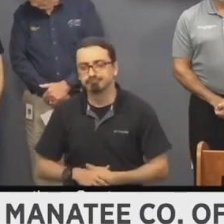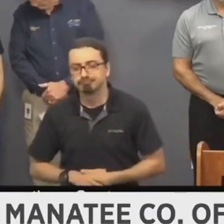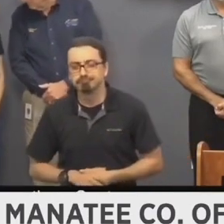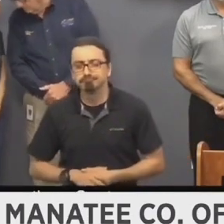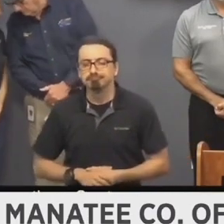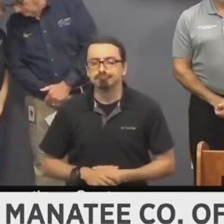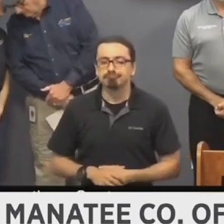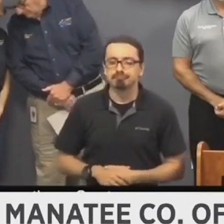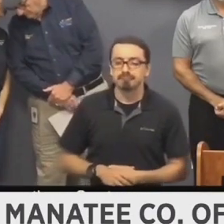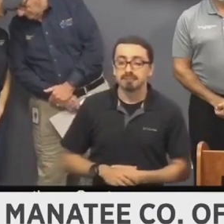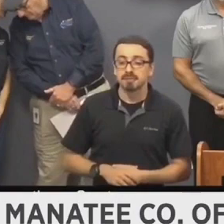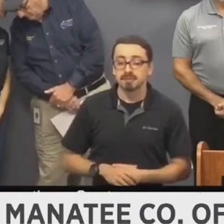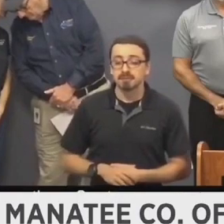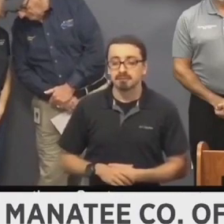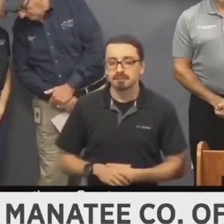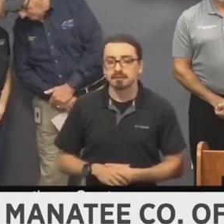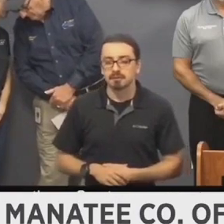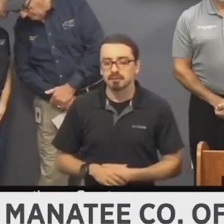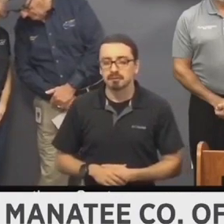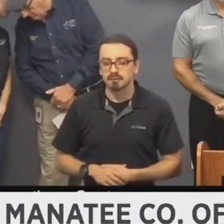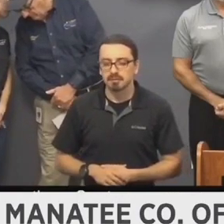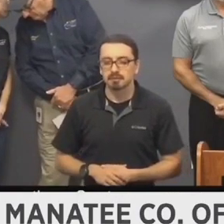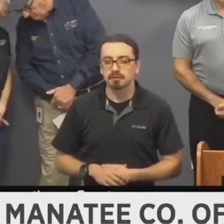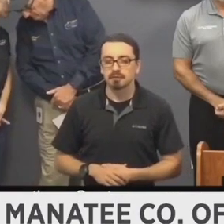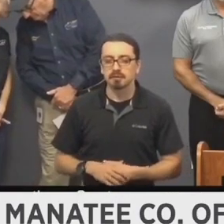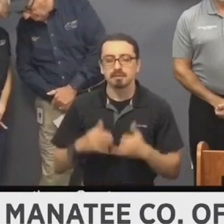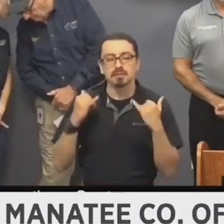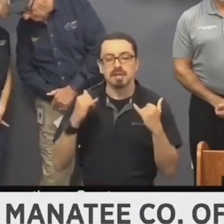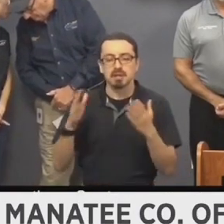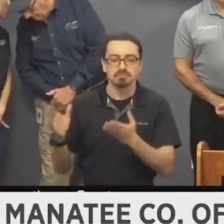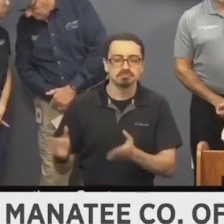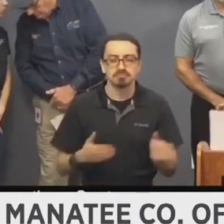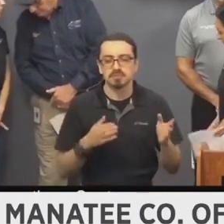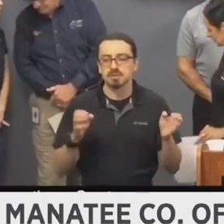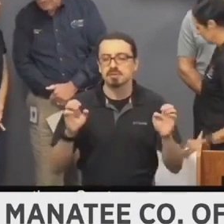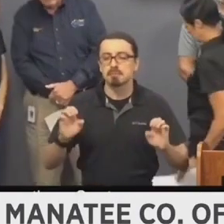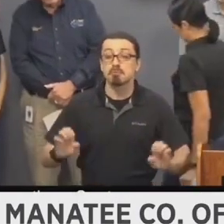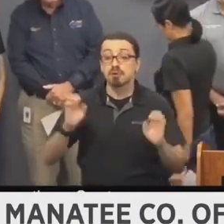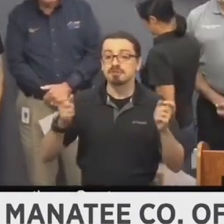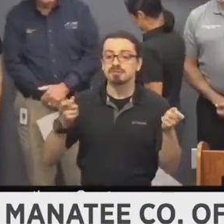that, I'm going to turn it over to Deputy Director and Emergency Management Chief Steve Litschauer.